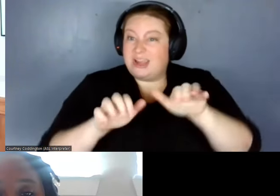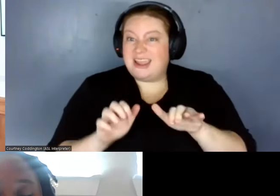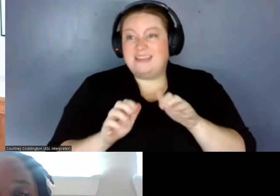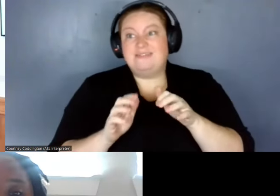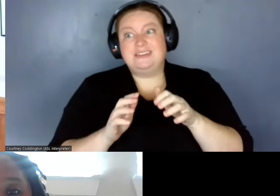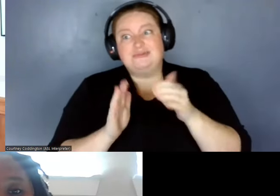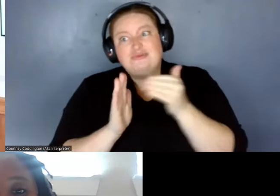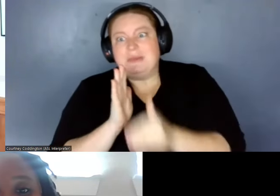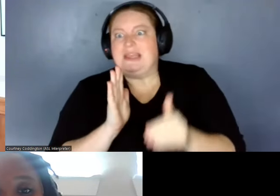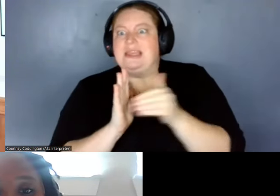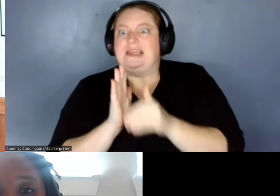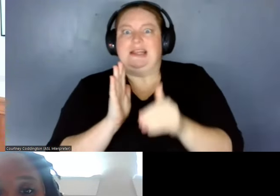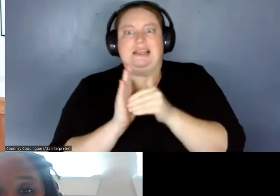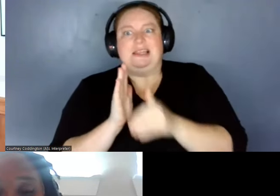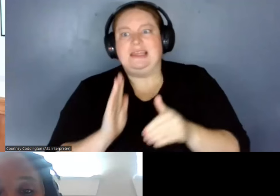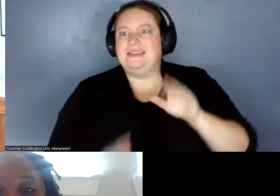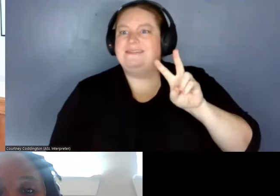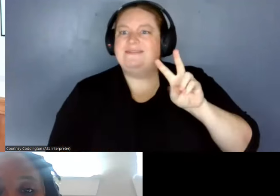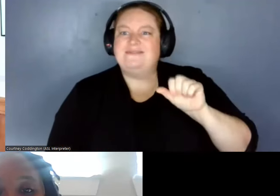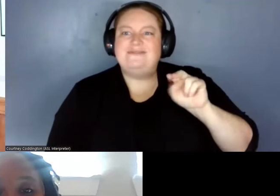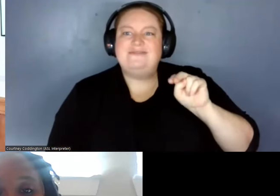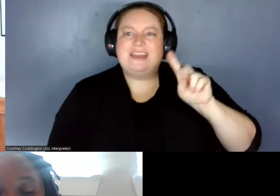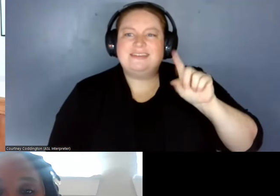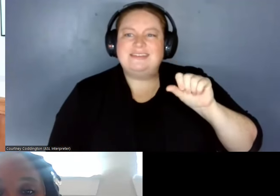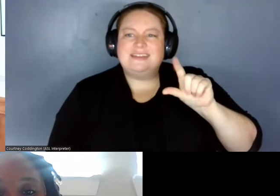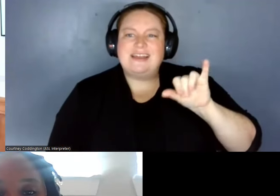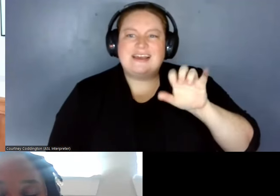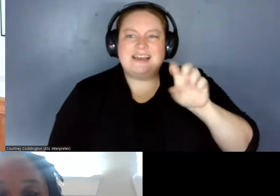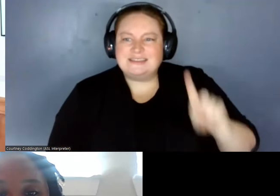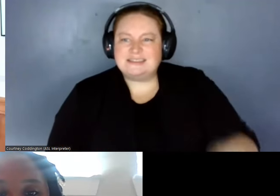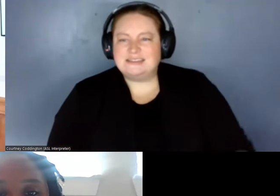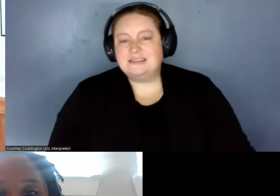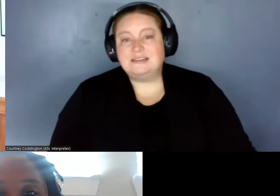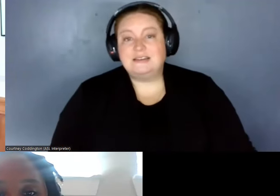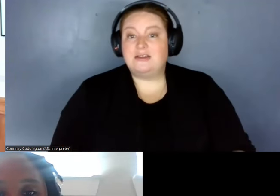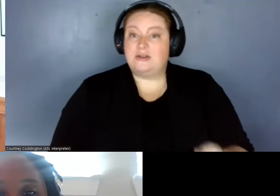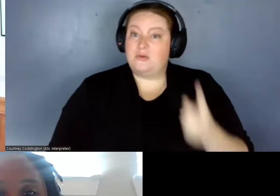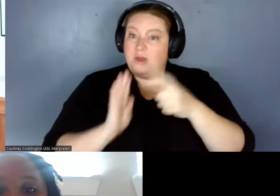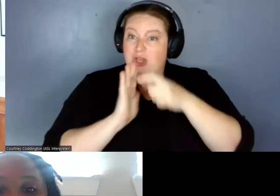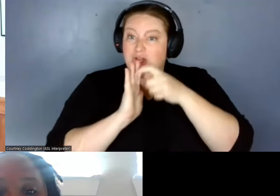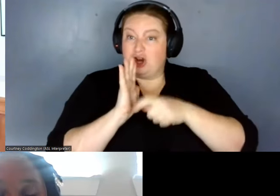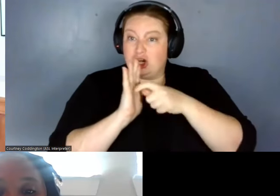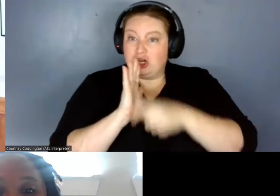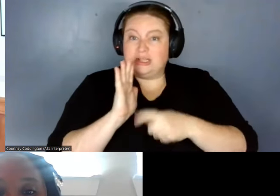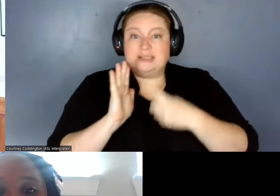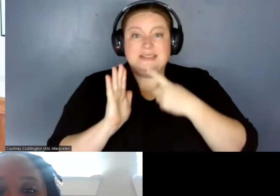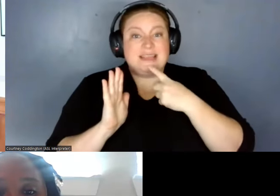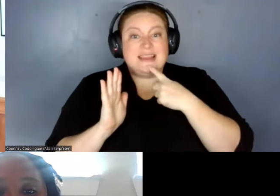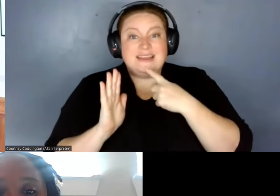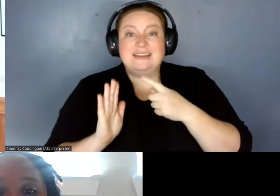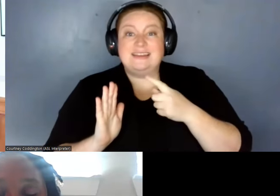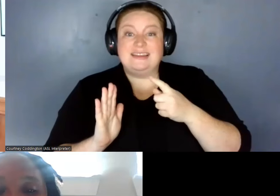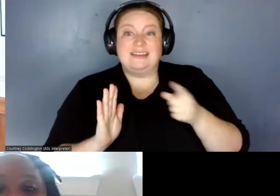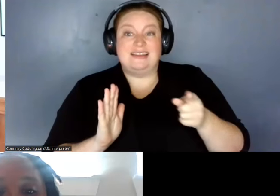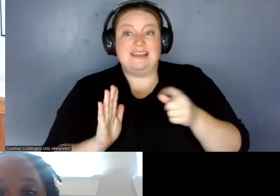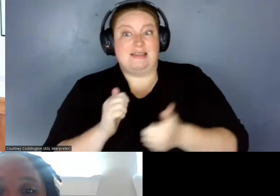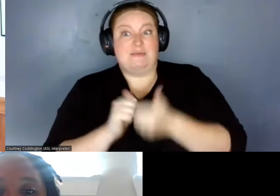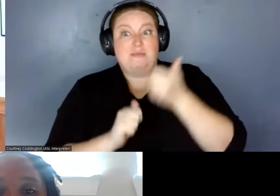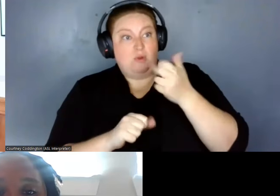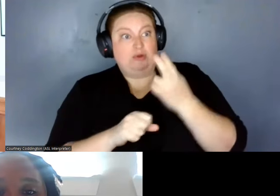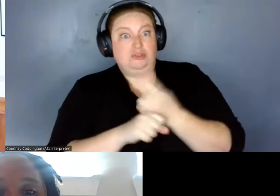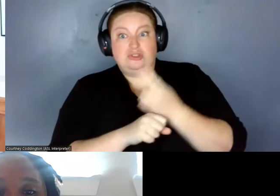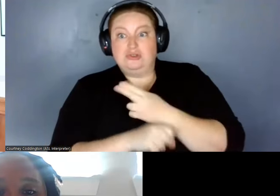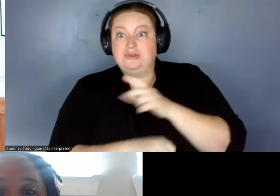One article also mentioned that the state's most used history textbook, Texas History,